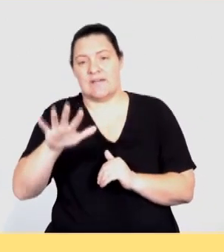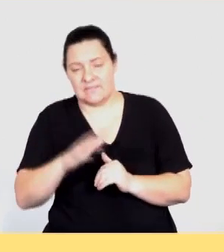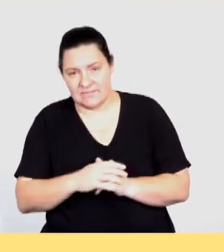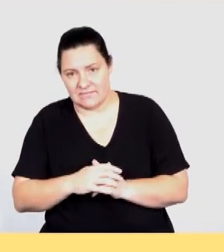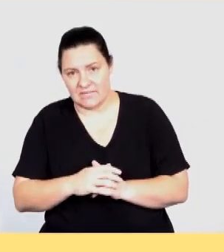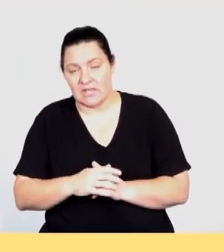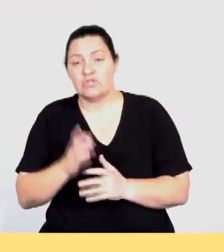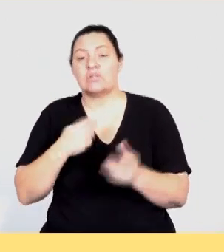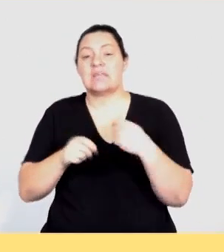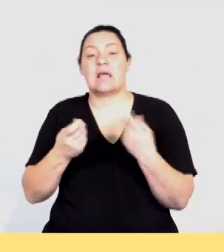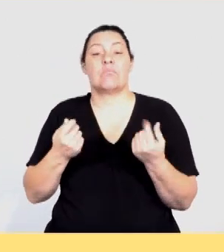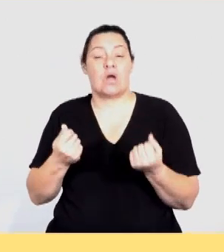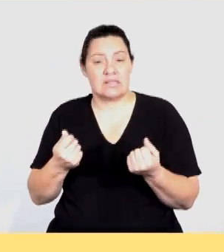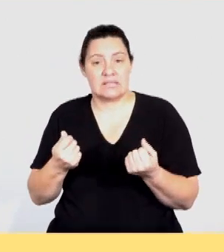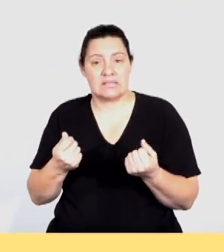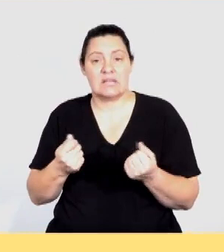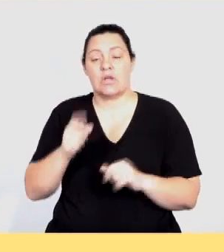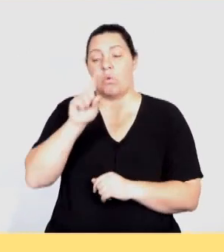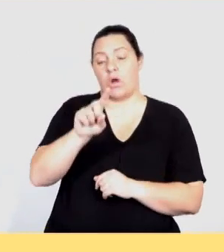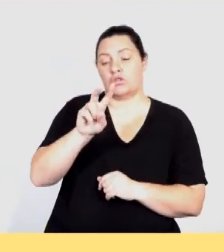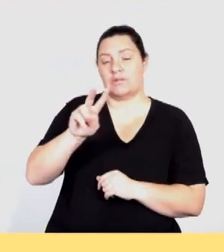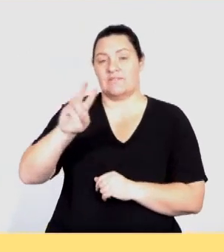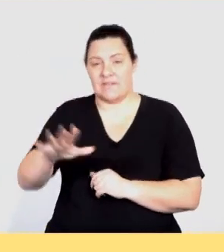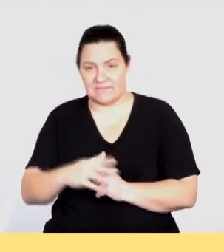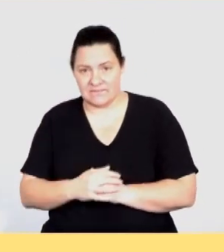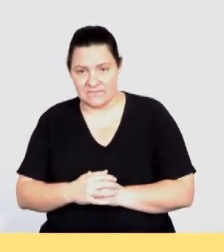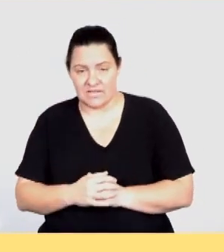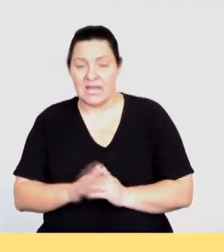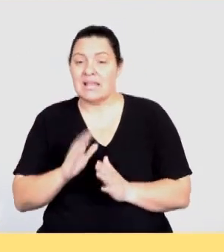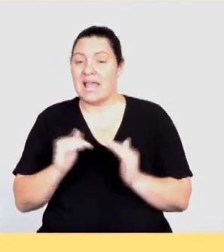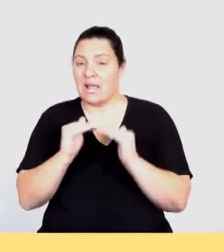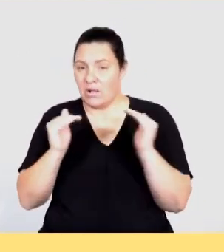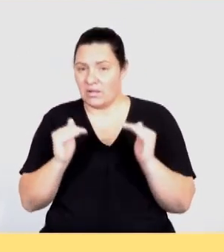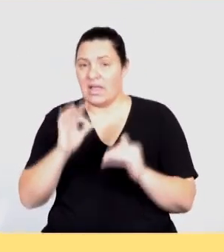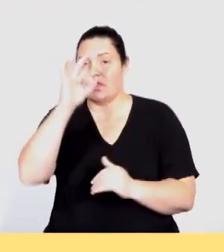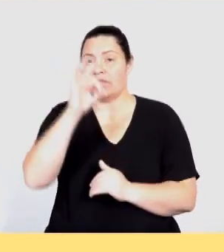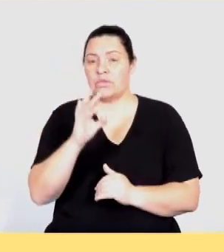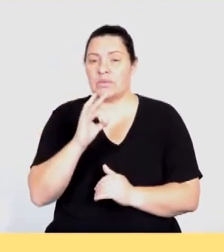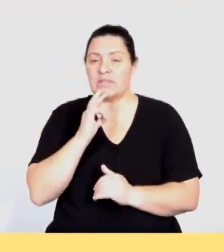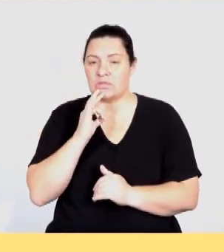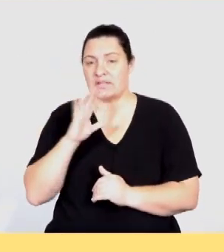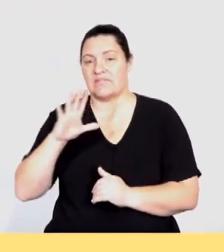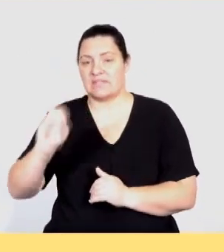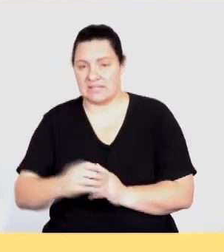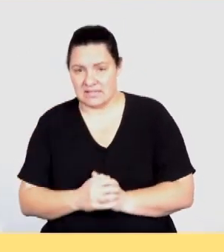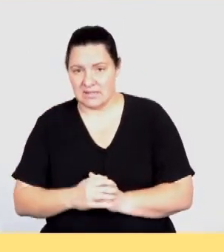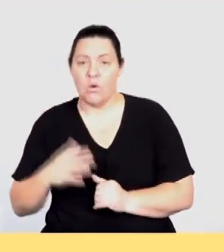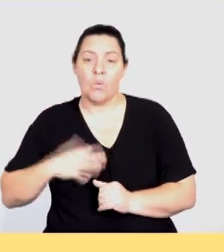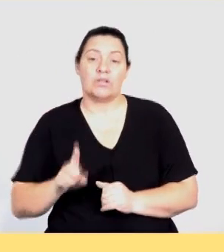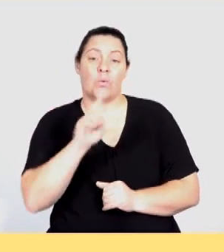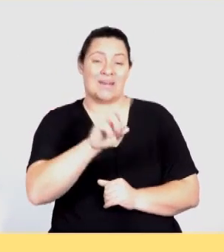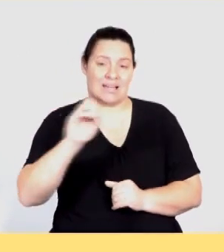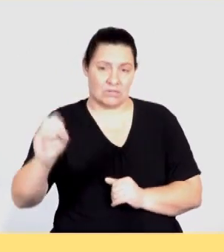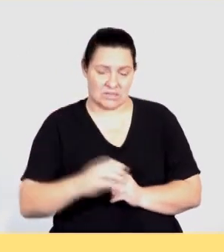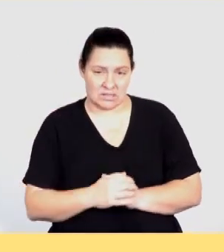in this case, is 25. Selling price, therefore, becomes 125, which is therefore equal to